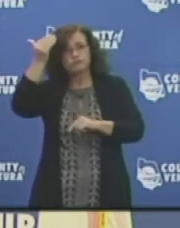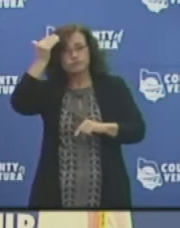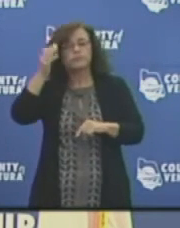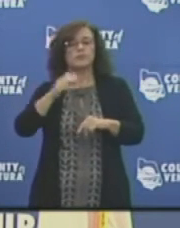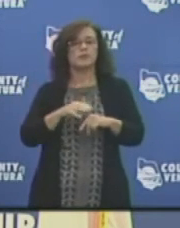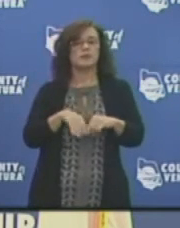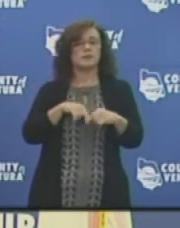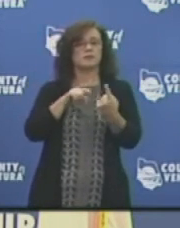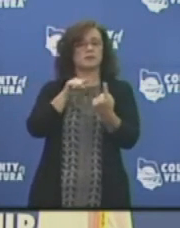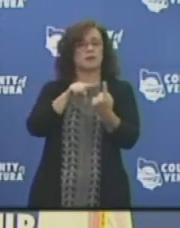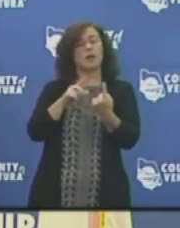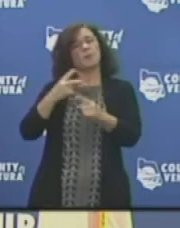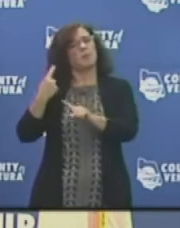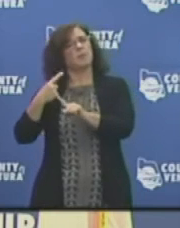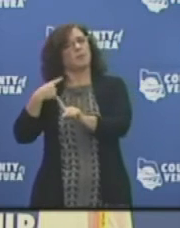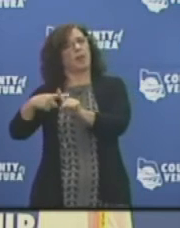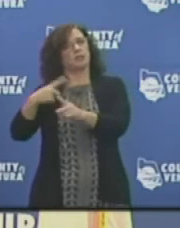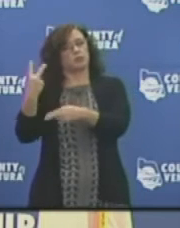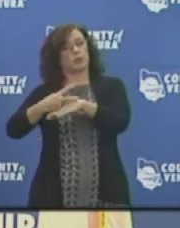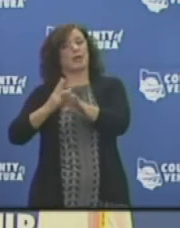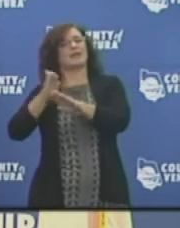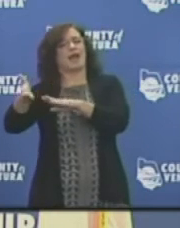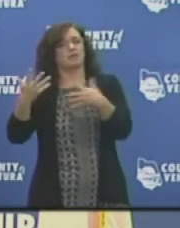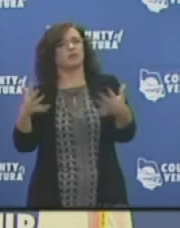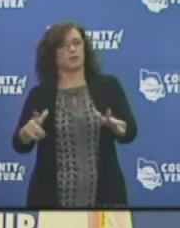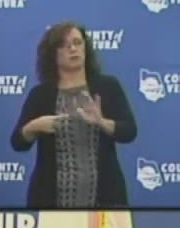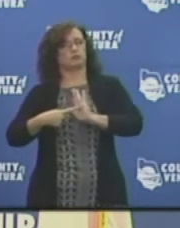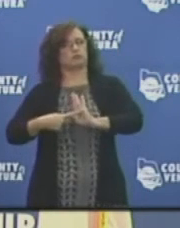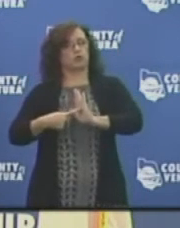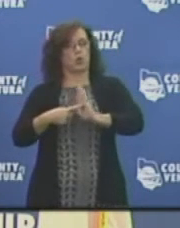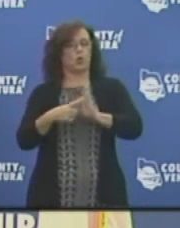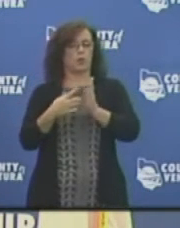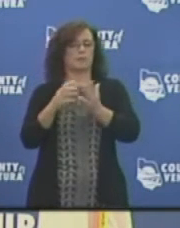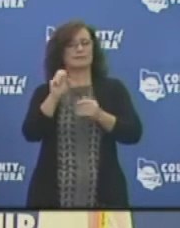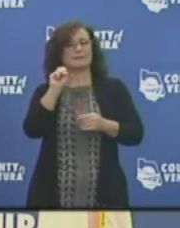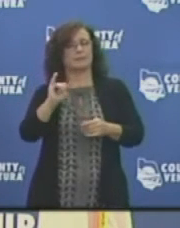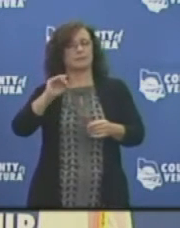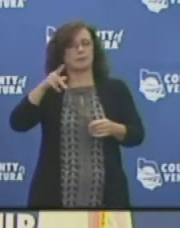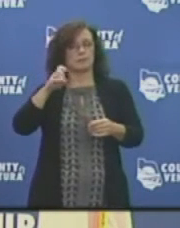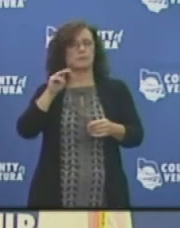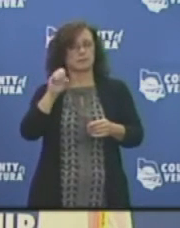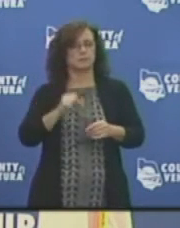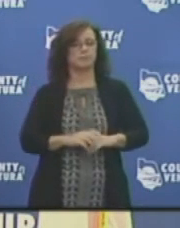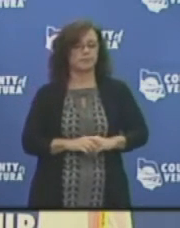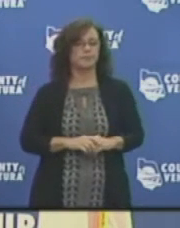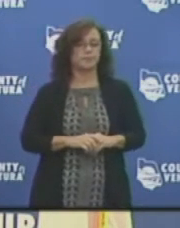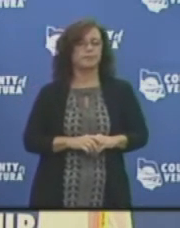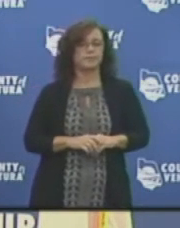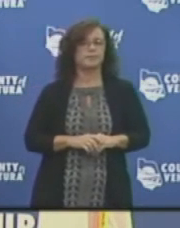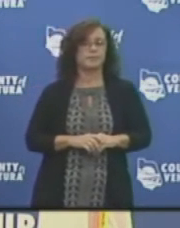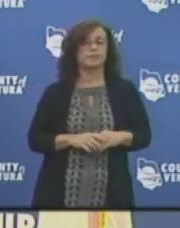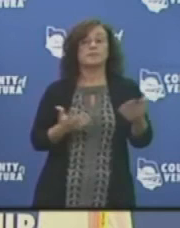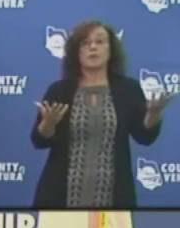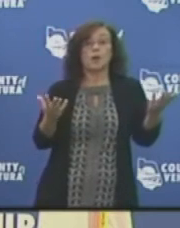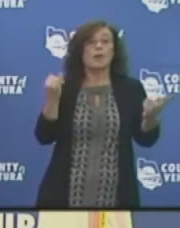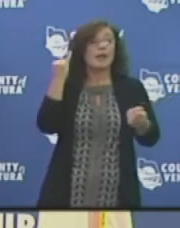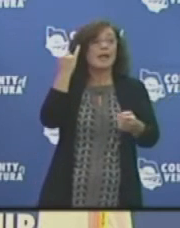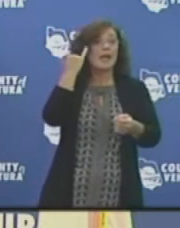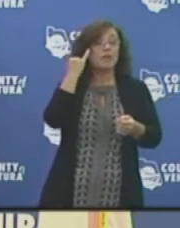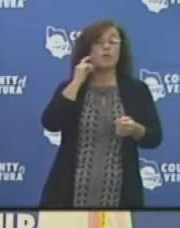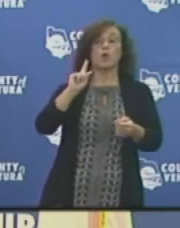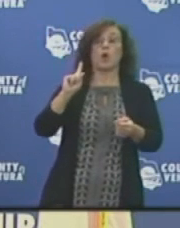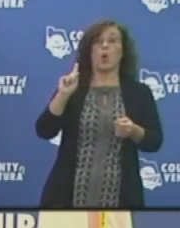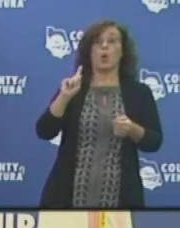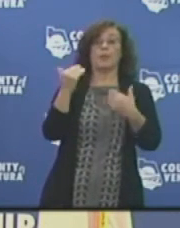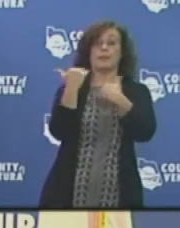have symptoms. So it really makes you only capture half of the cases if we only test people who are symptomatic. So I just